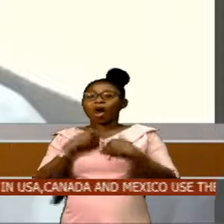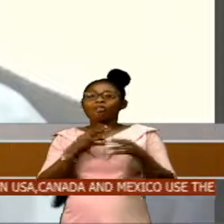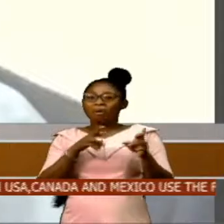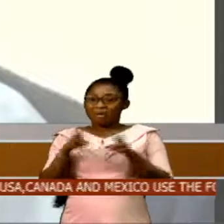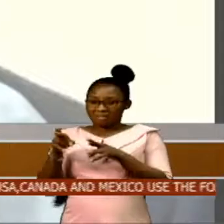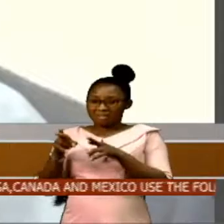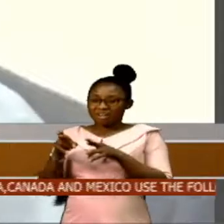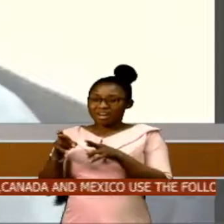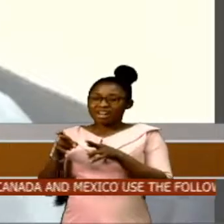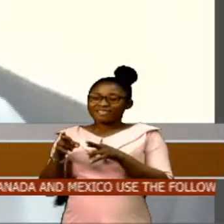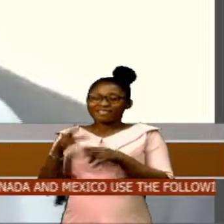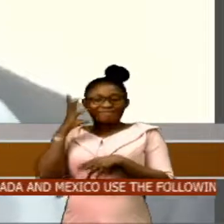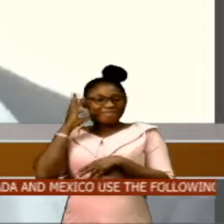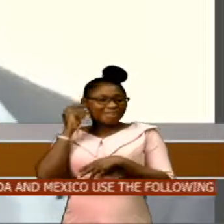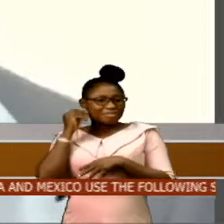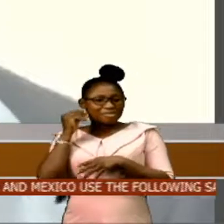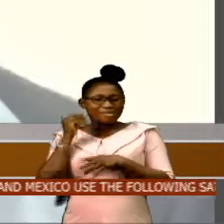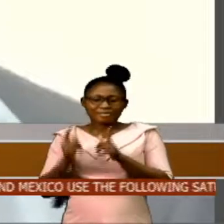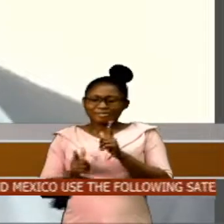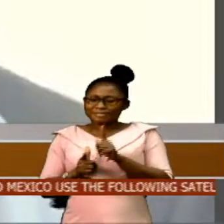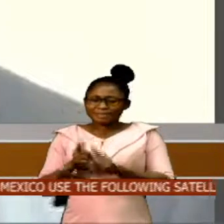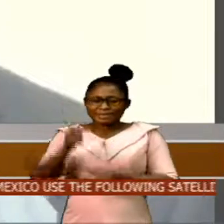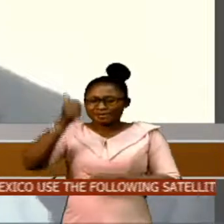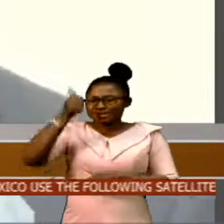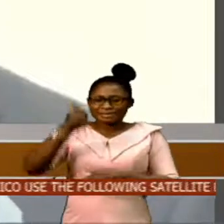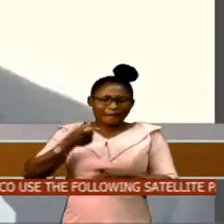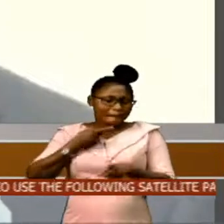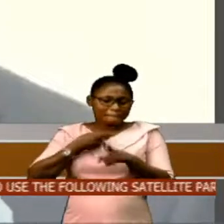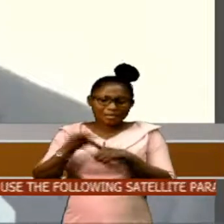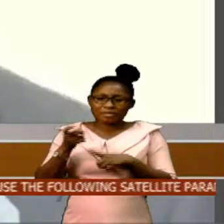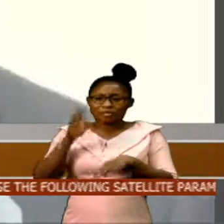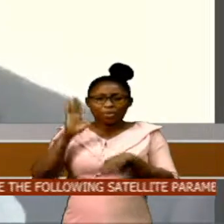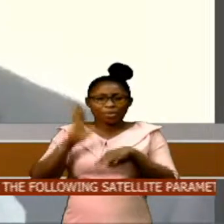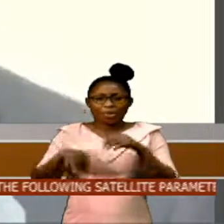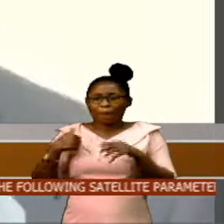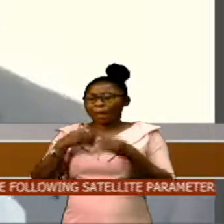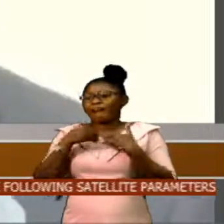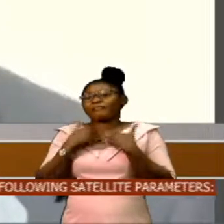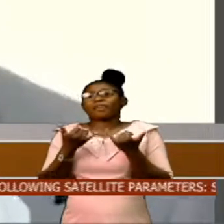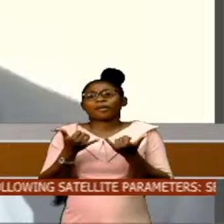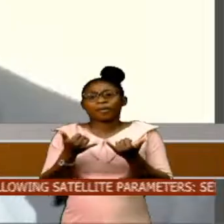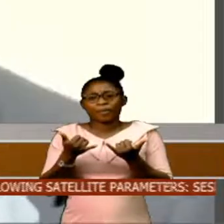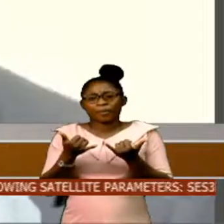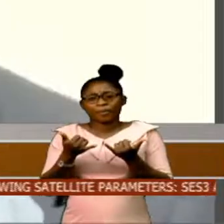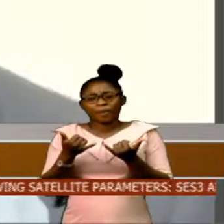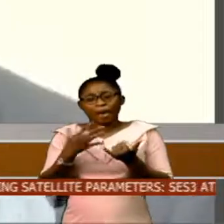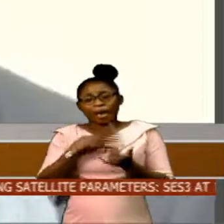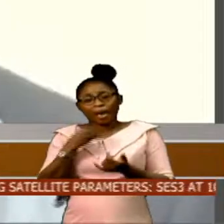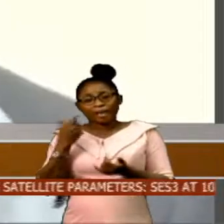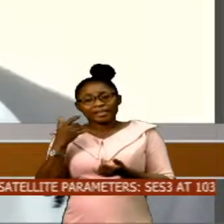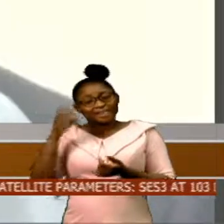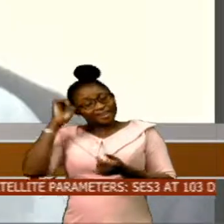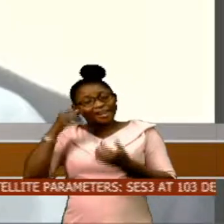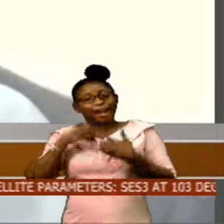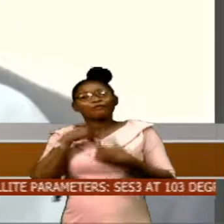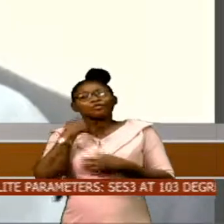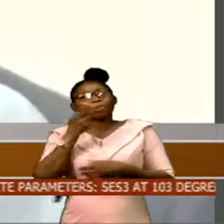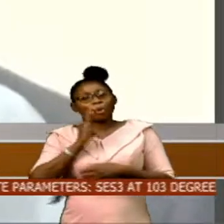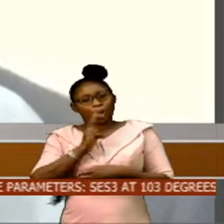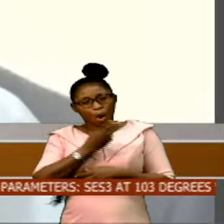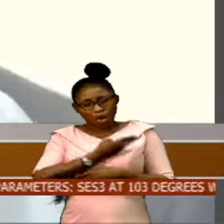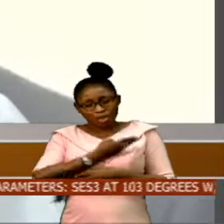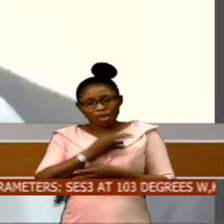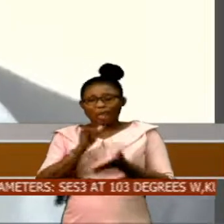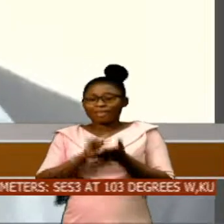already undergone greater persecutions than we are. And he has told